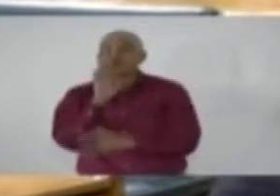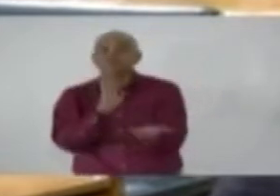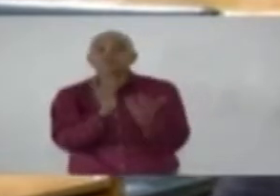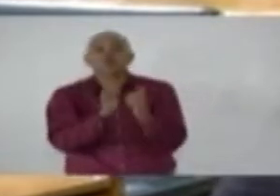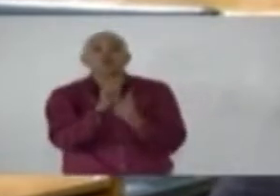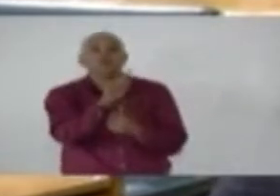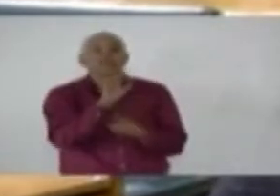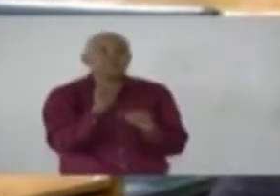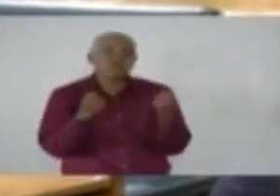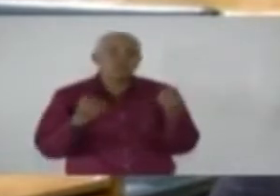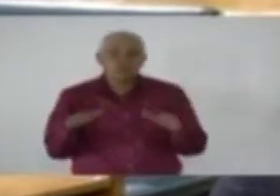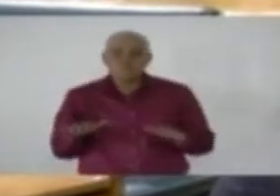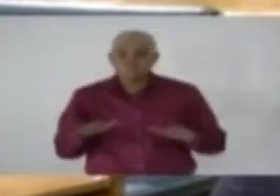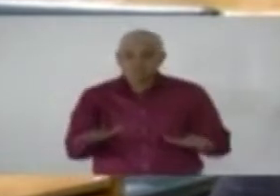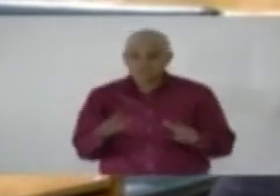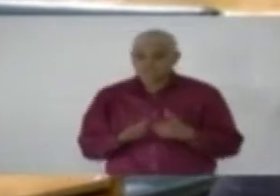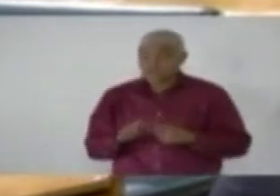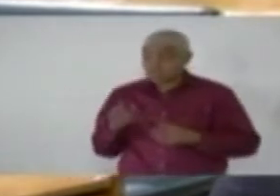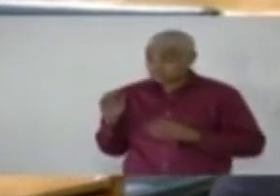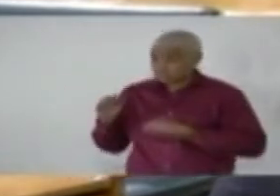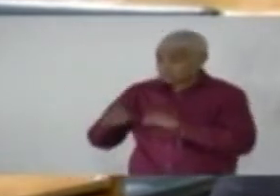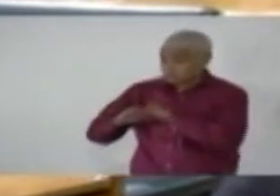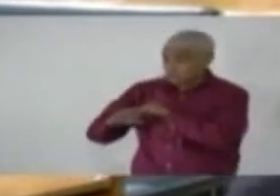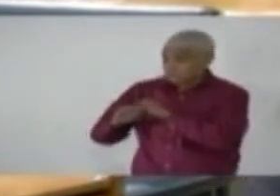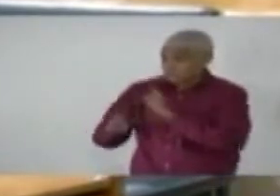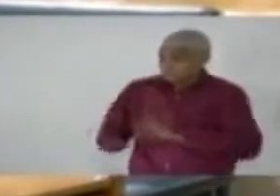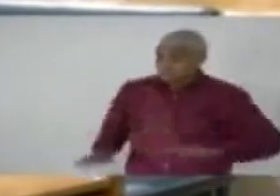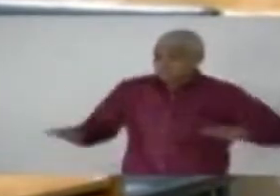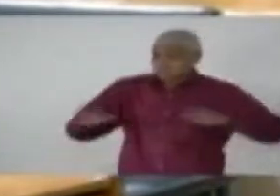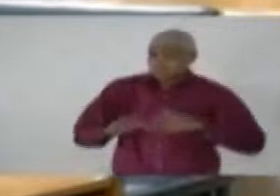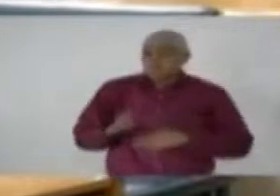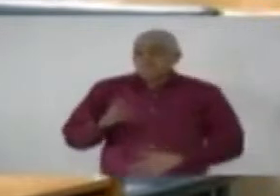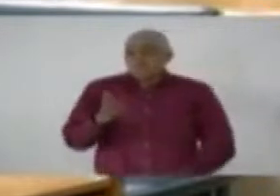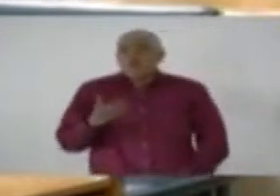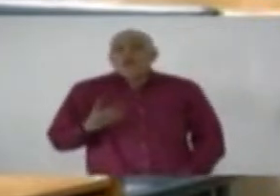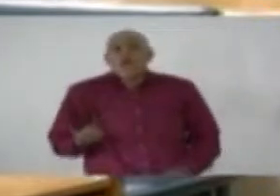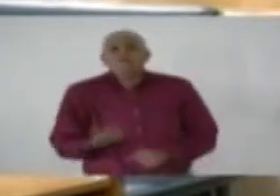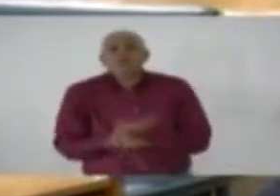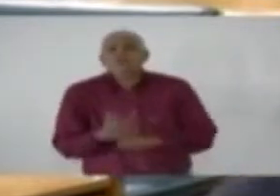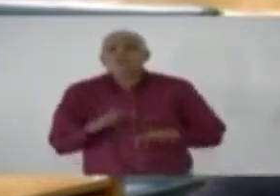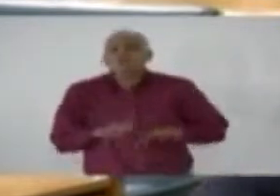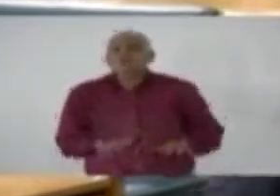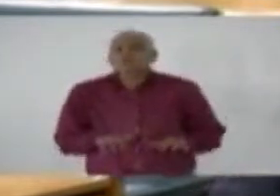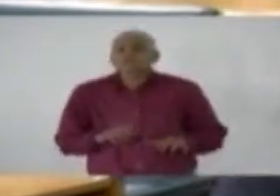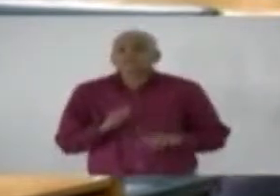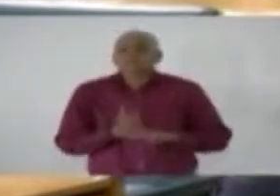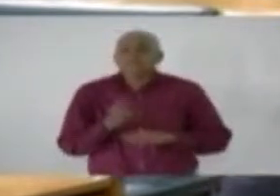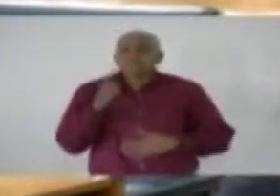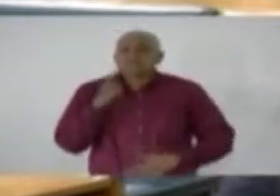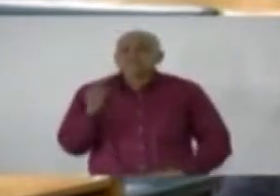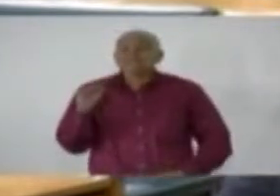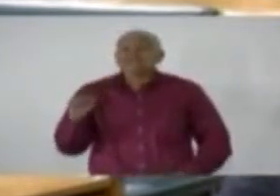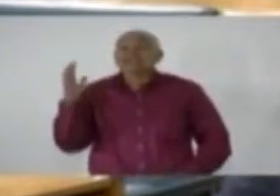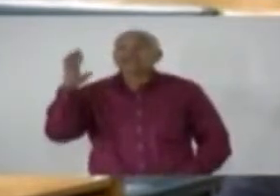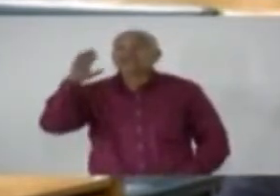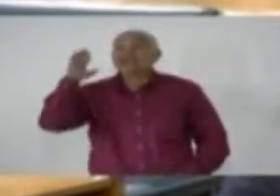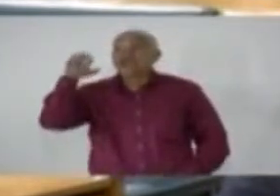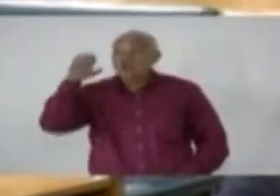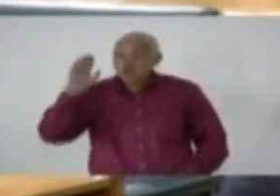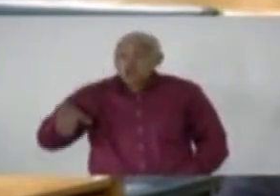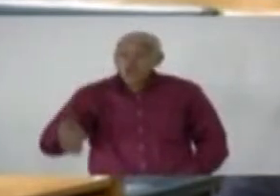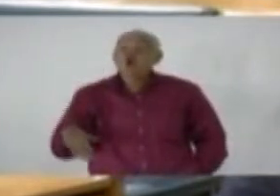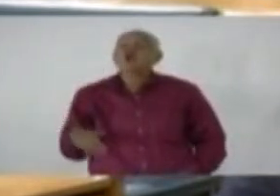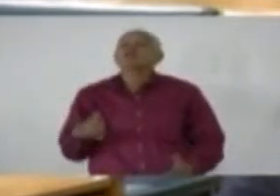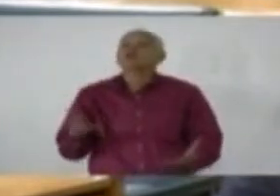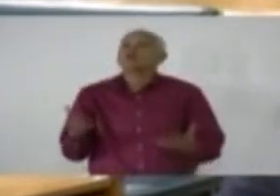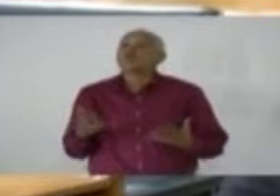car manufacturers and the marketing people. They want to have everything, and he said they can get all colors they want